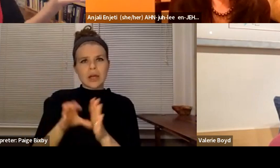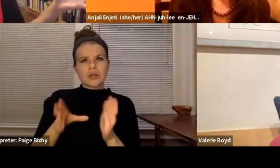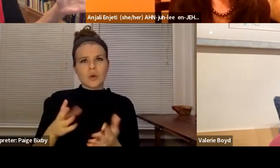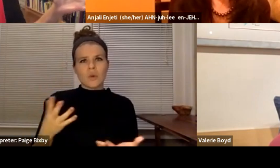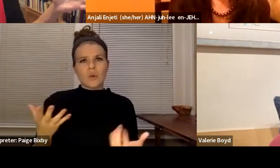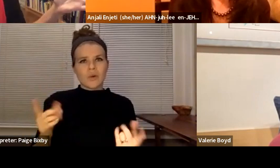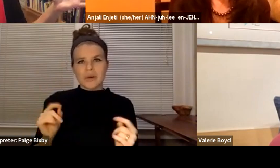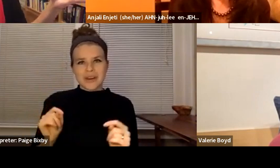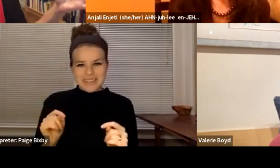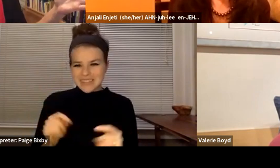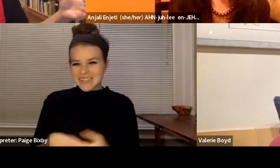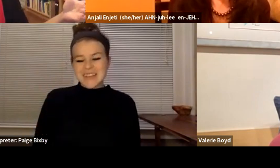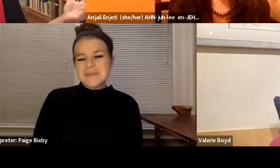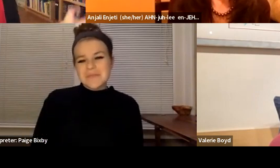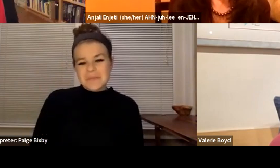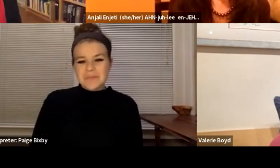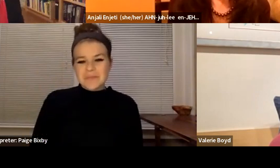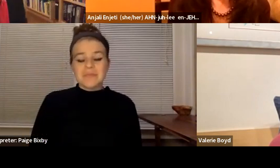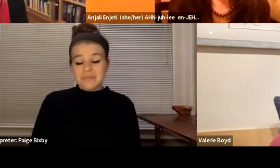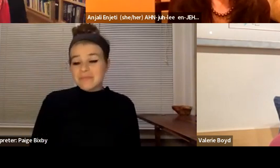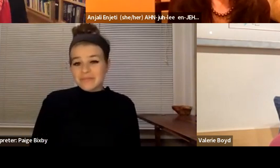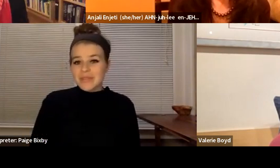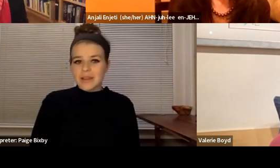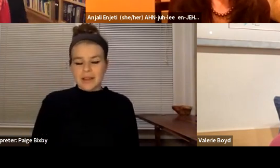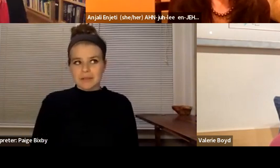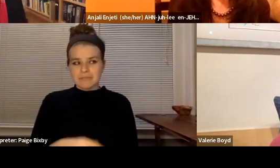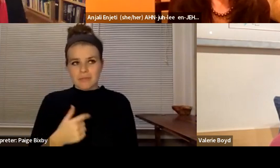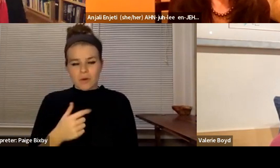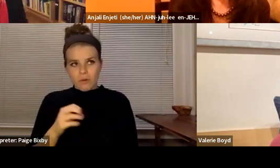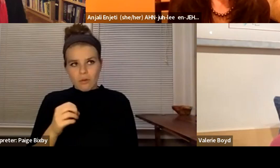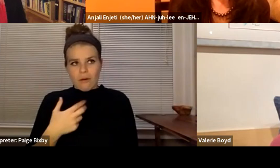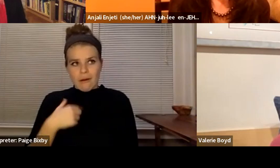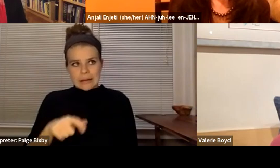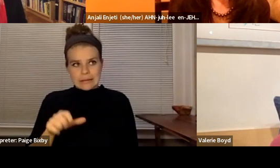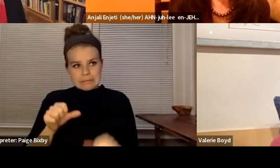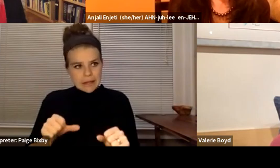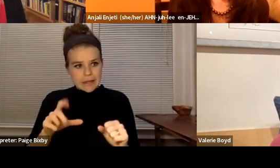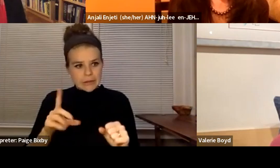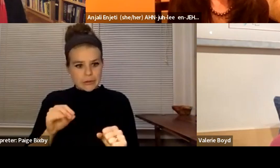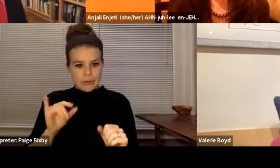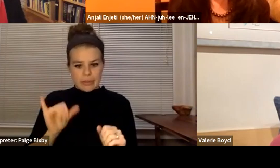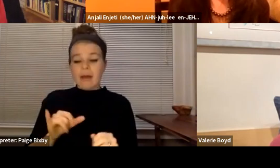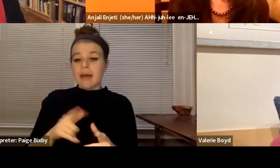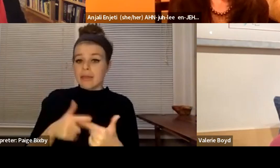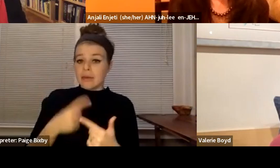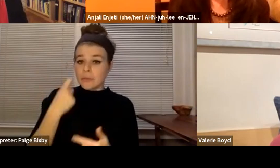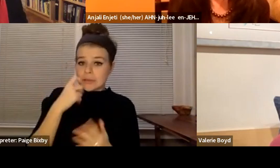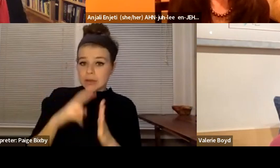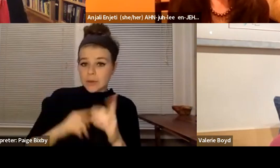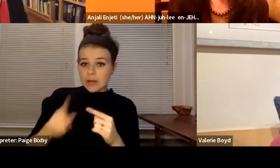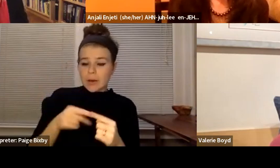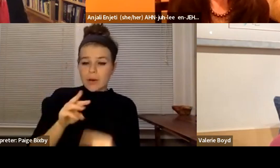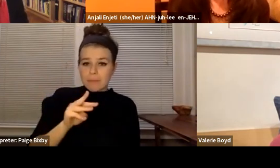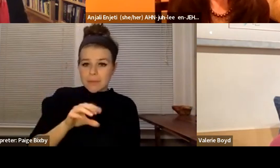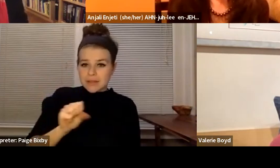And just like, you can do this. And then I remember just more recently reading about Mississippi Masala, and Mira Nair